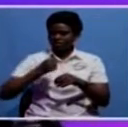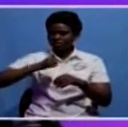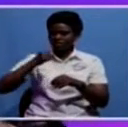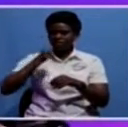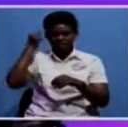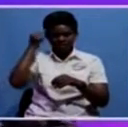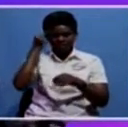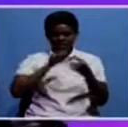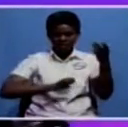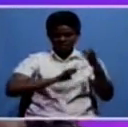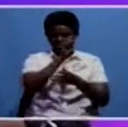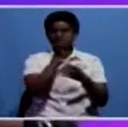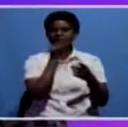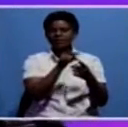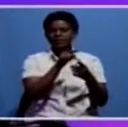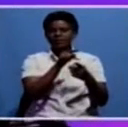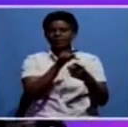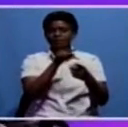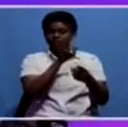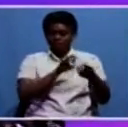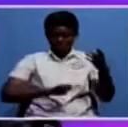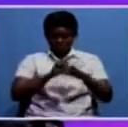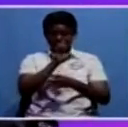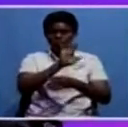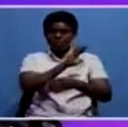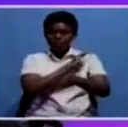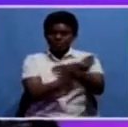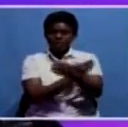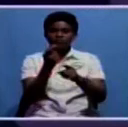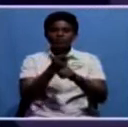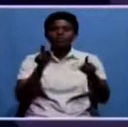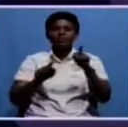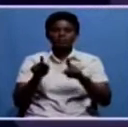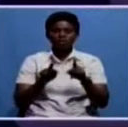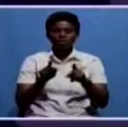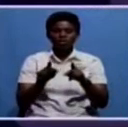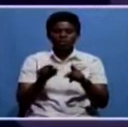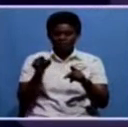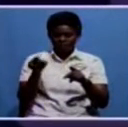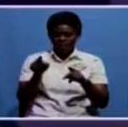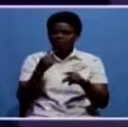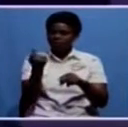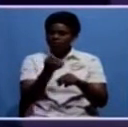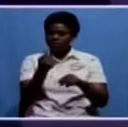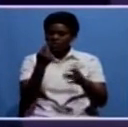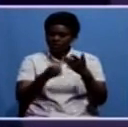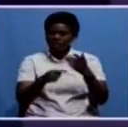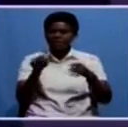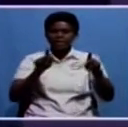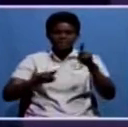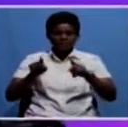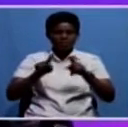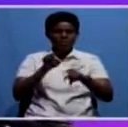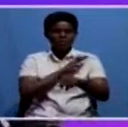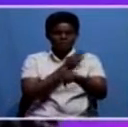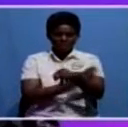the executive derive their power from the people. They're the only part of government that derive people power. They are